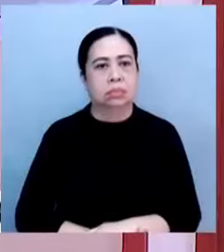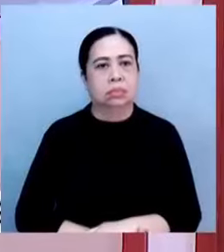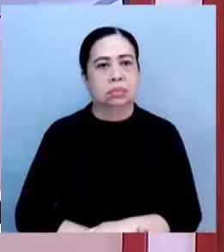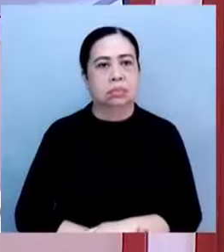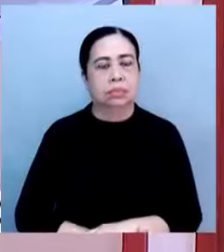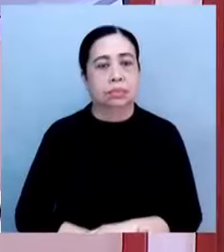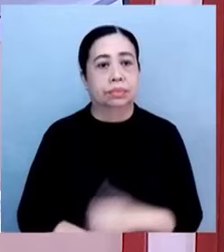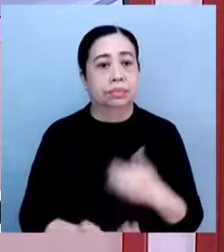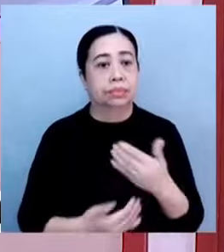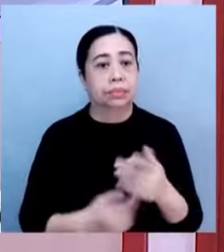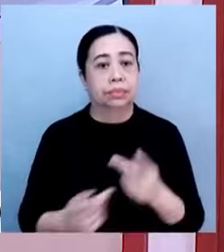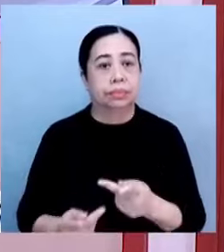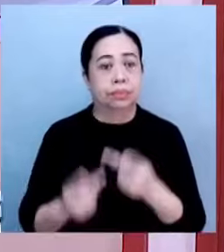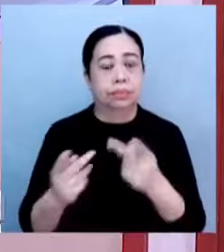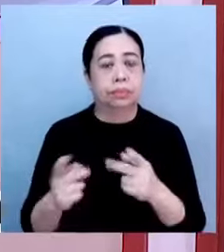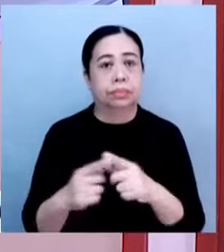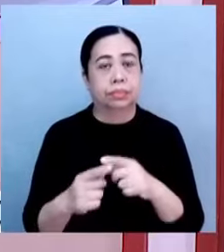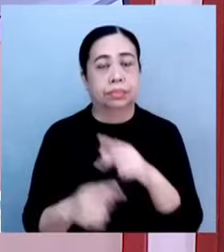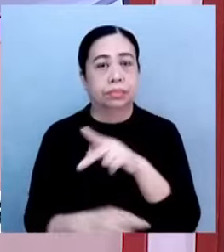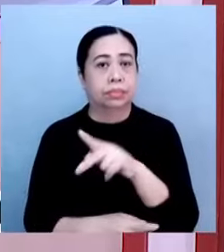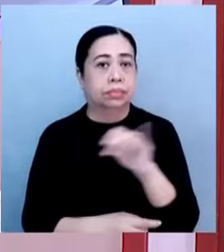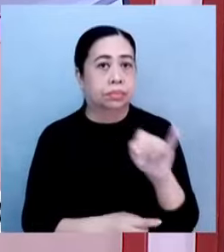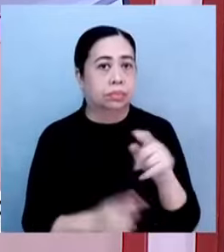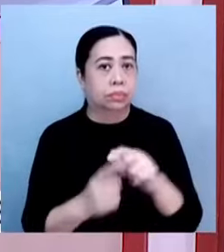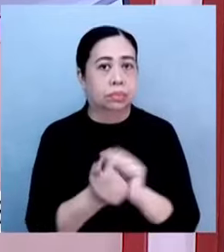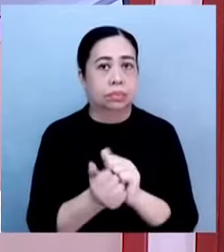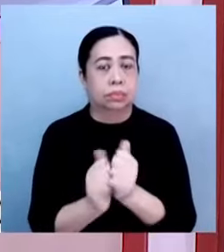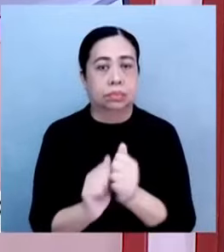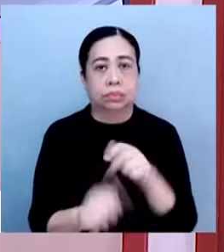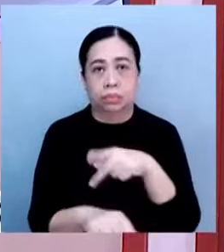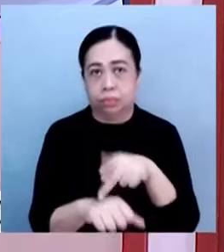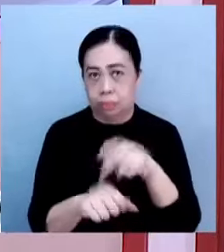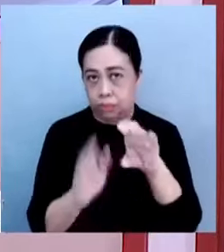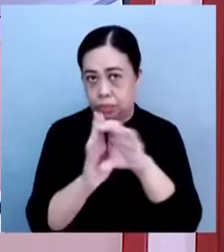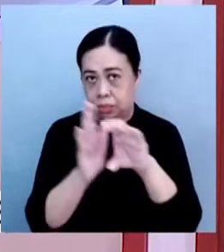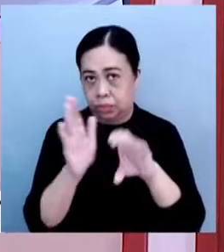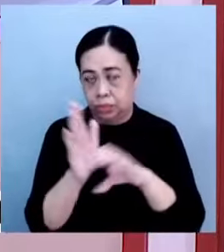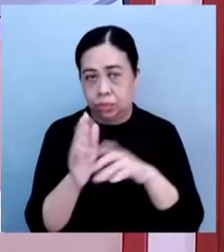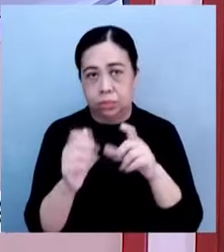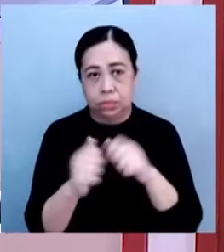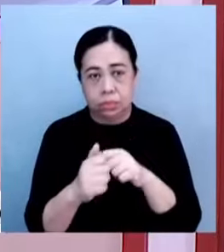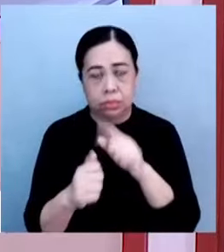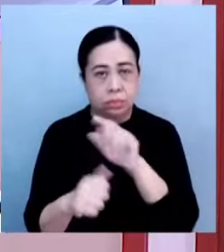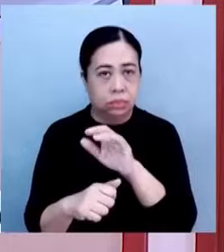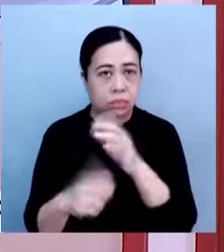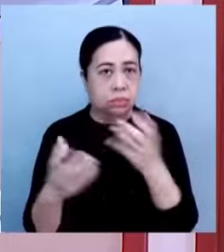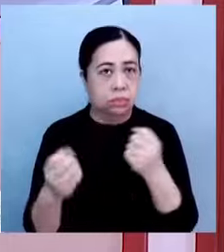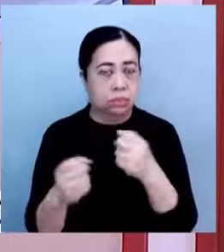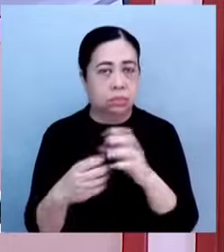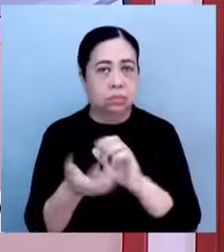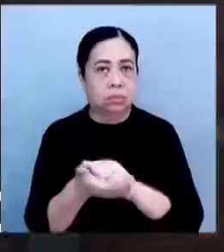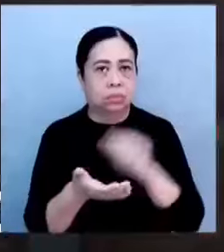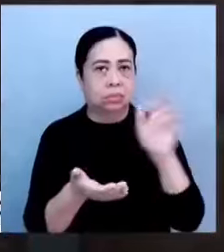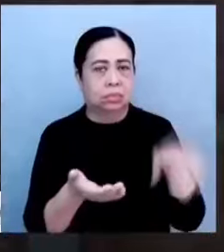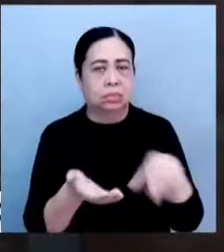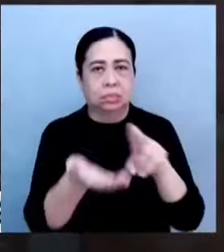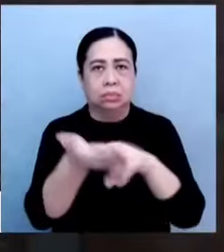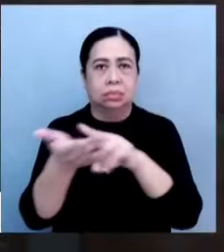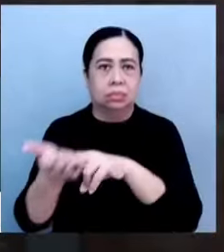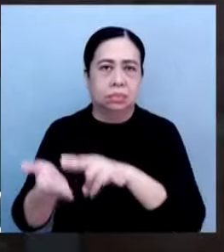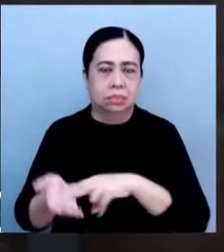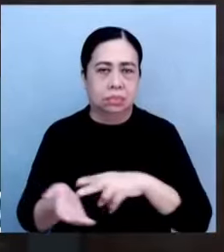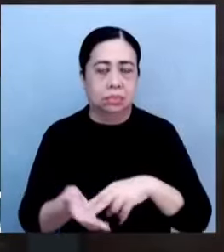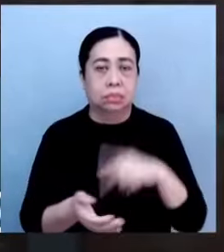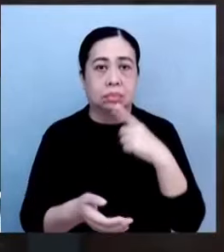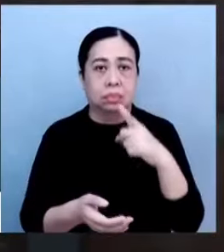One of the proponents for a people's initiative to amend the Philippine Constitution hits calls to junk signature forms for the campaign. See,